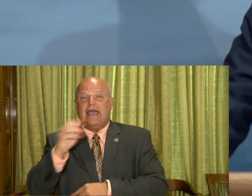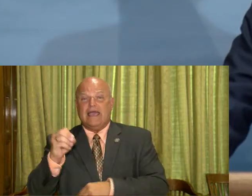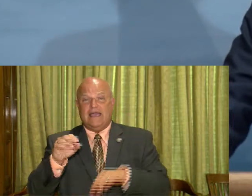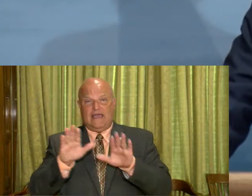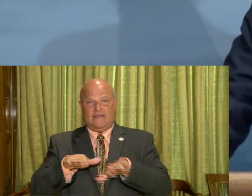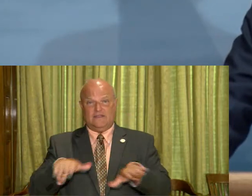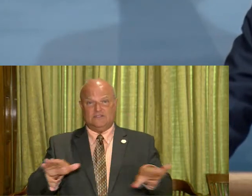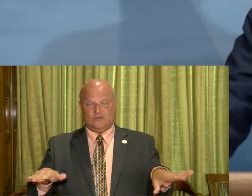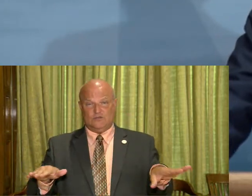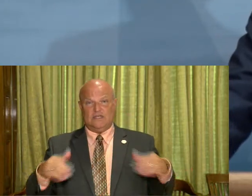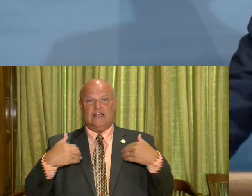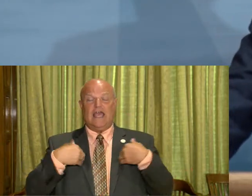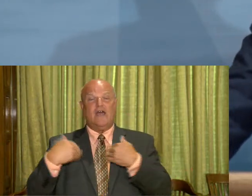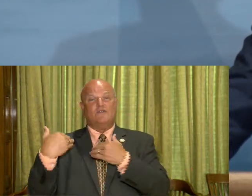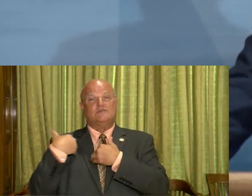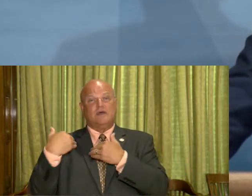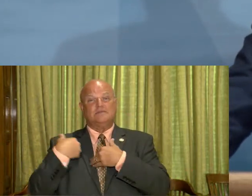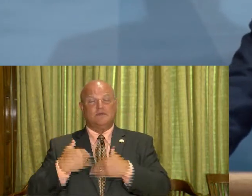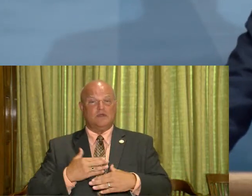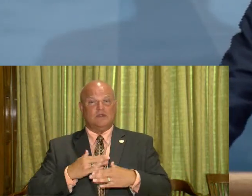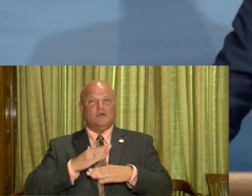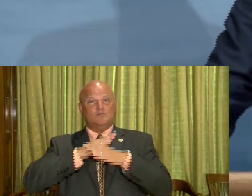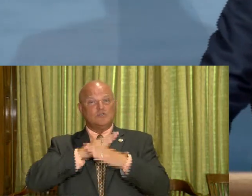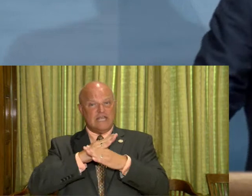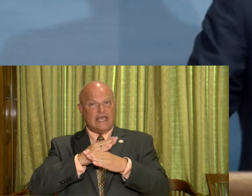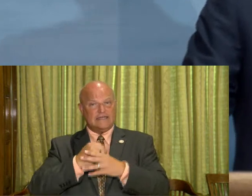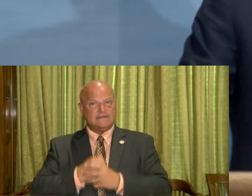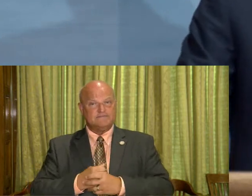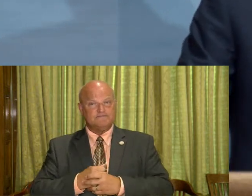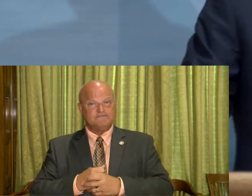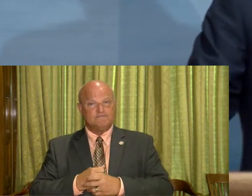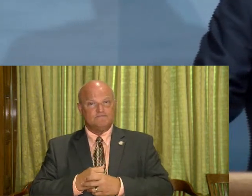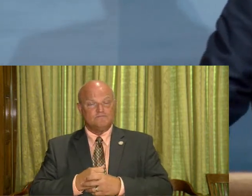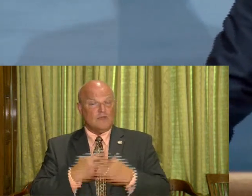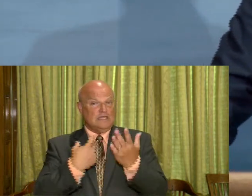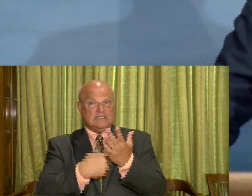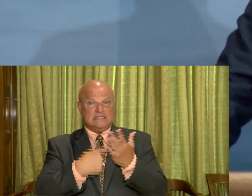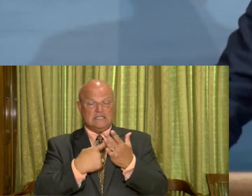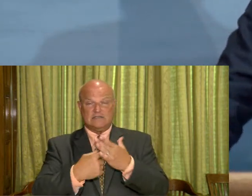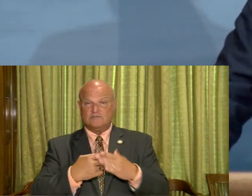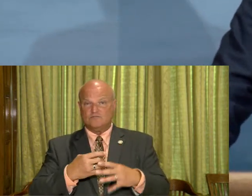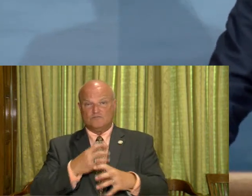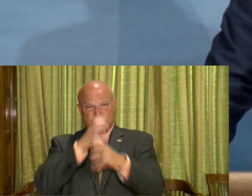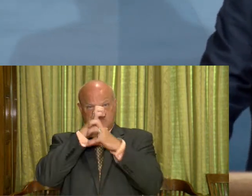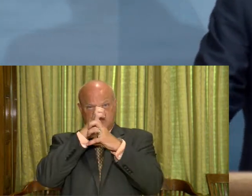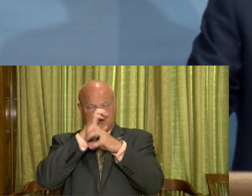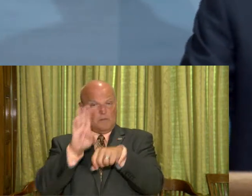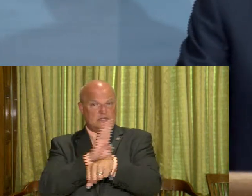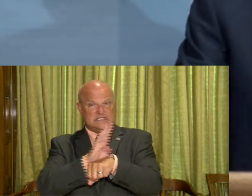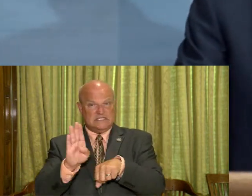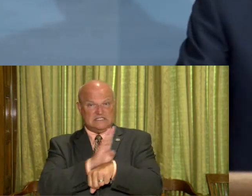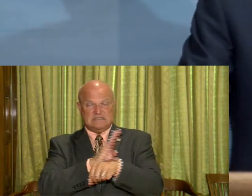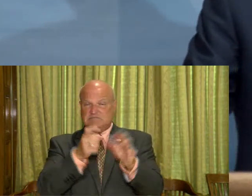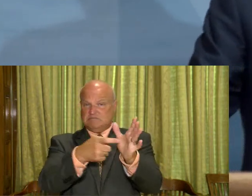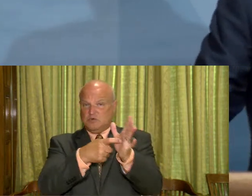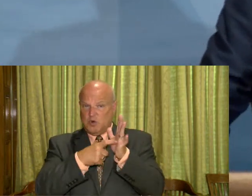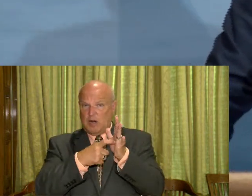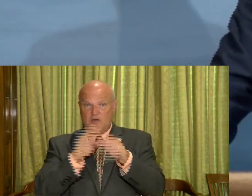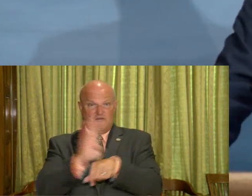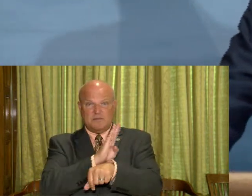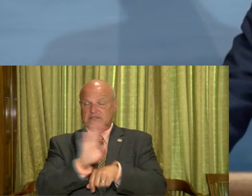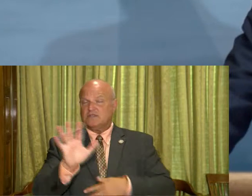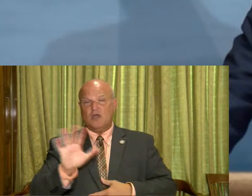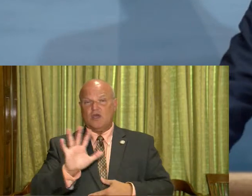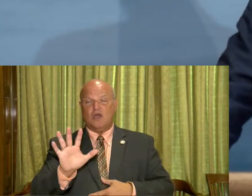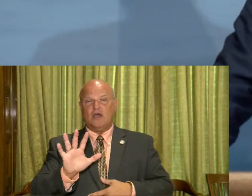that they have a responsibility to protect. There's no discussion about restrictions on business, mandates on businesses. We